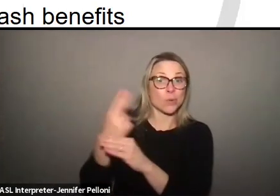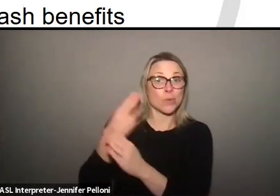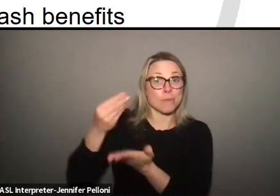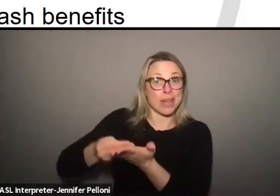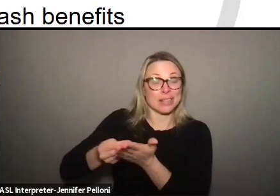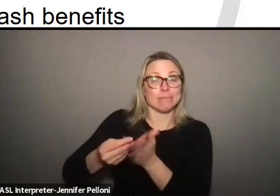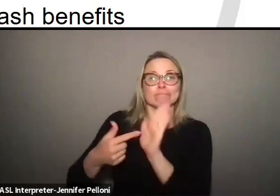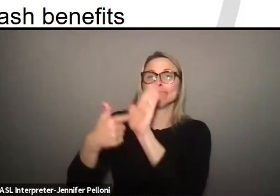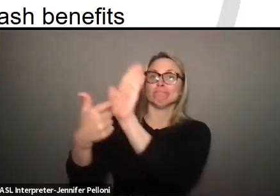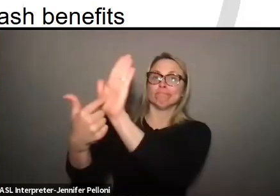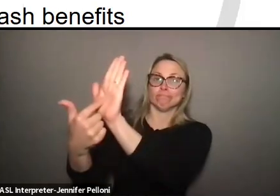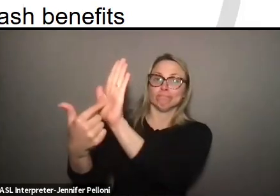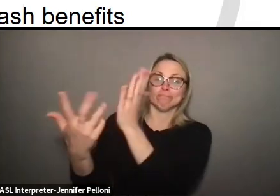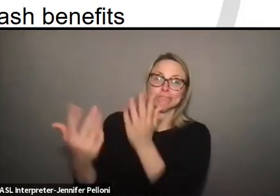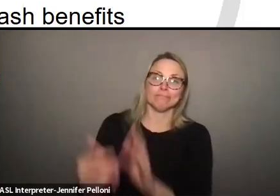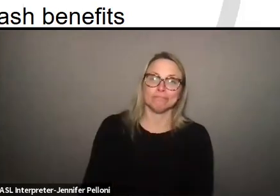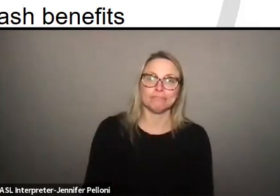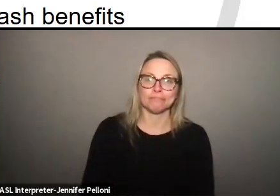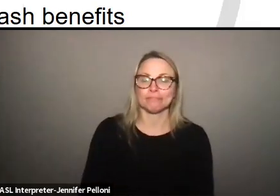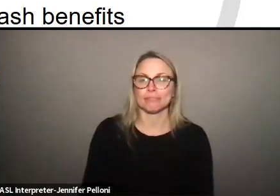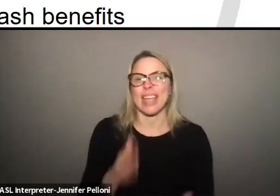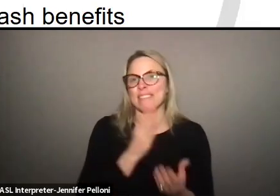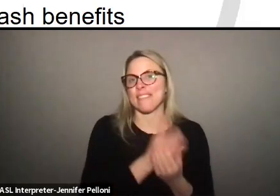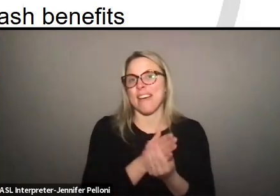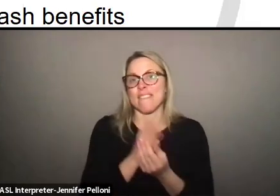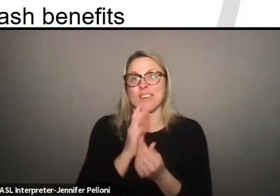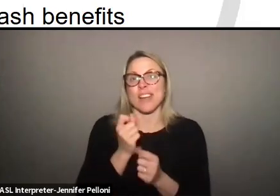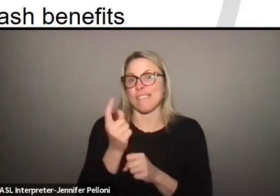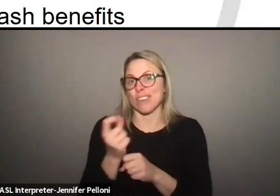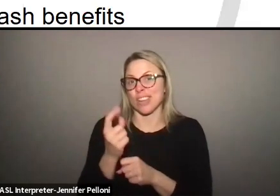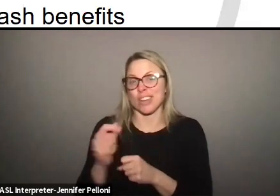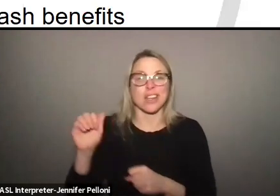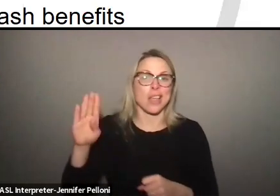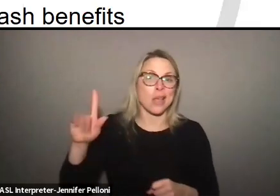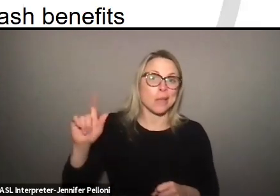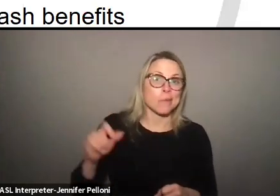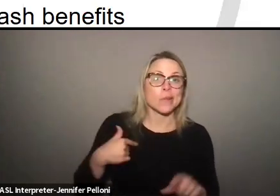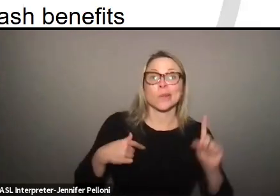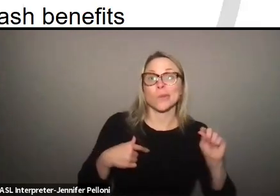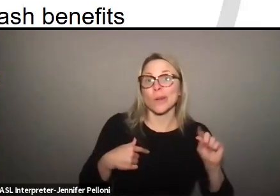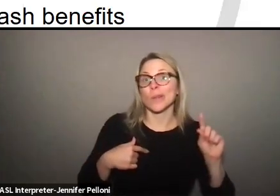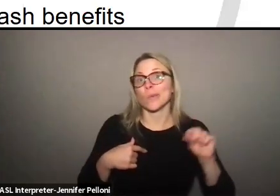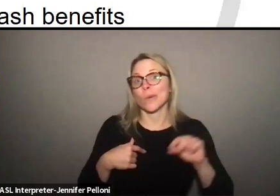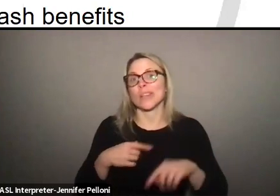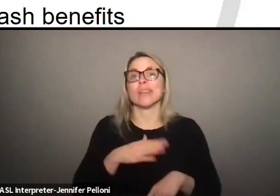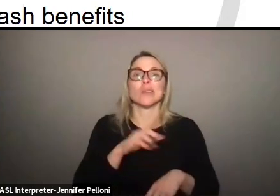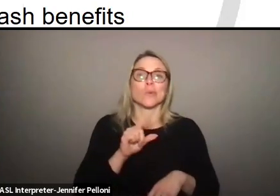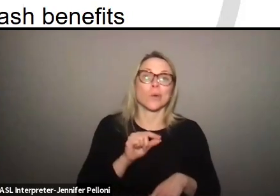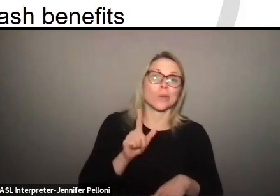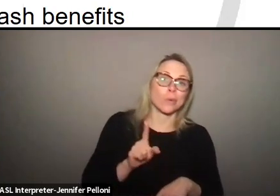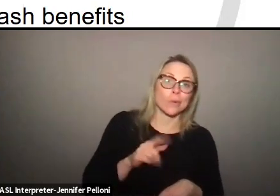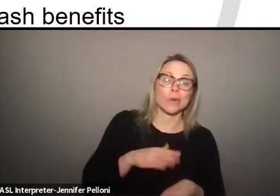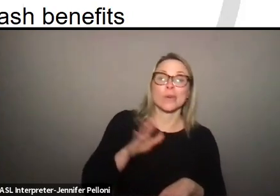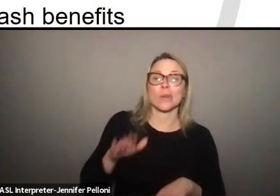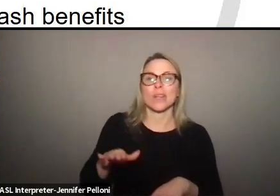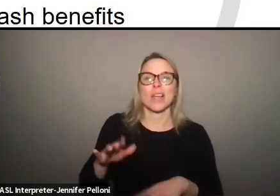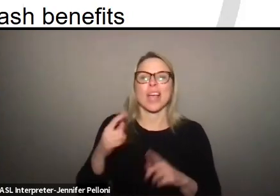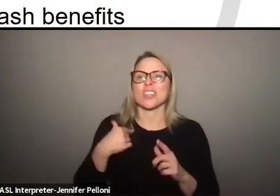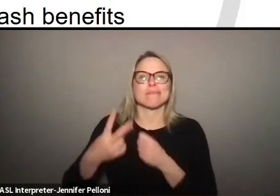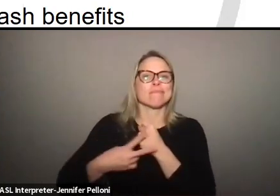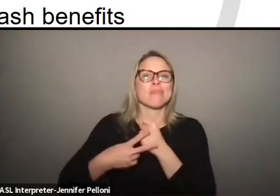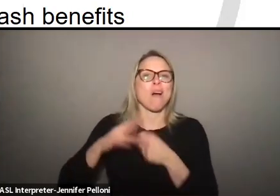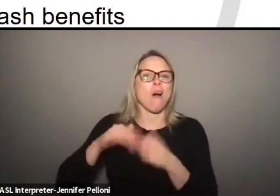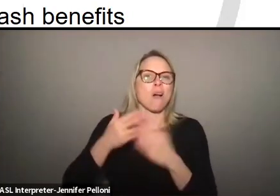audit, I basically have a file for every year. ABLE account 2020, ABLE account 2021. I just put all